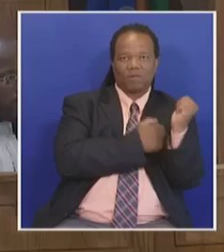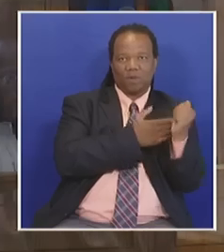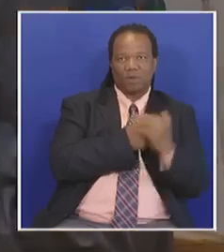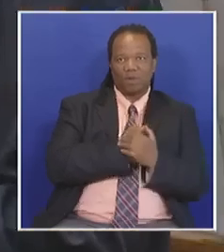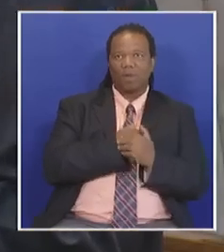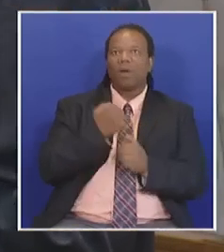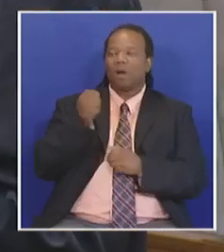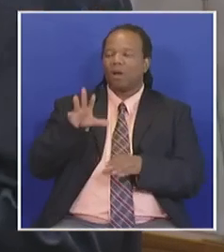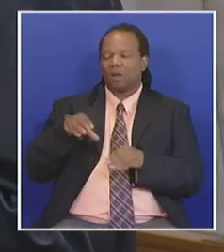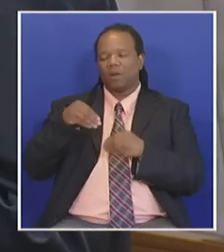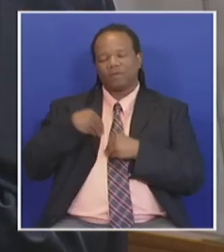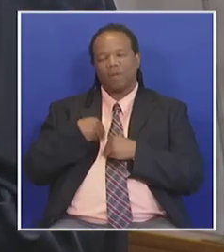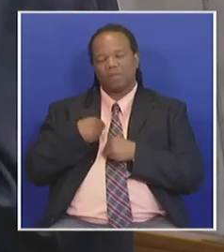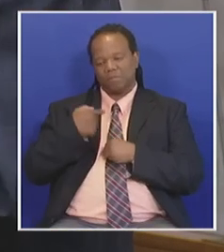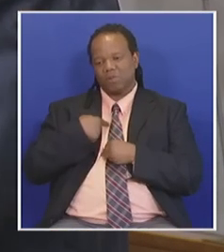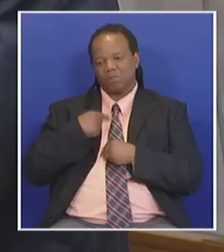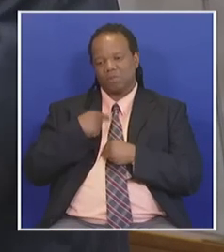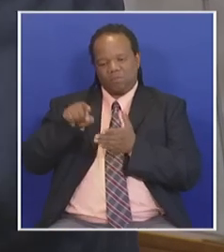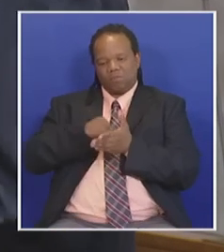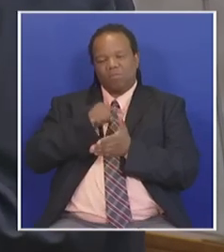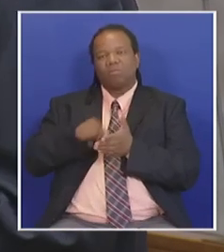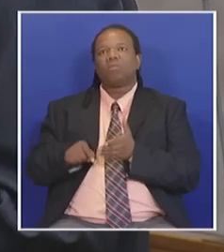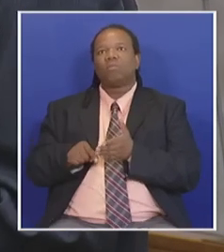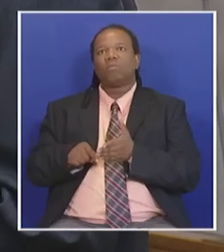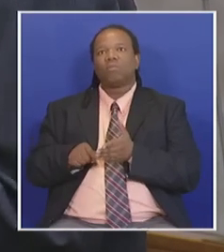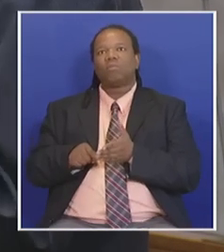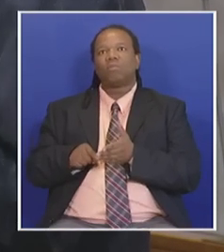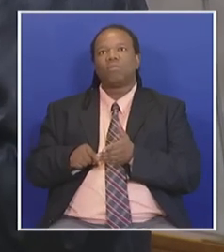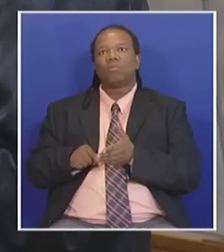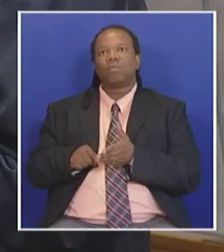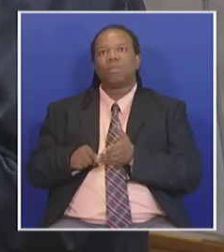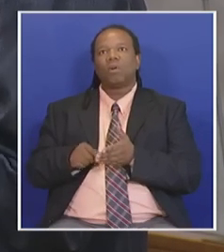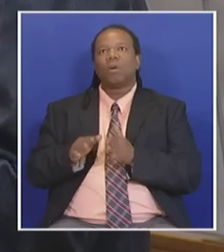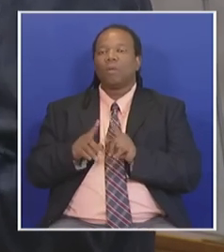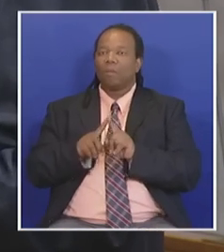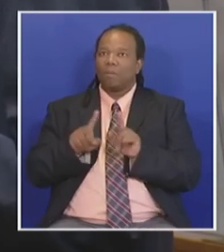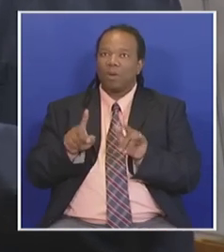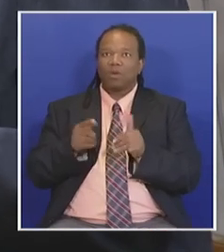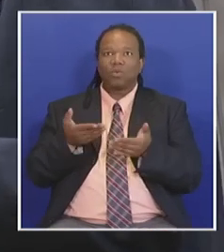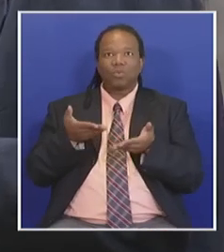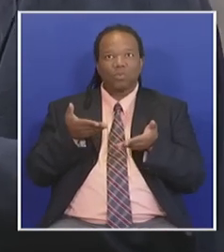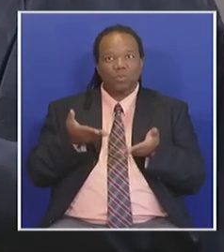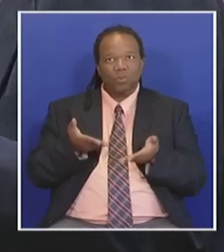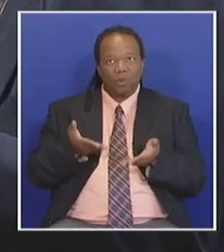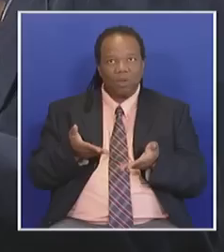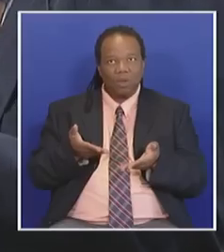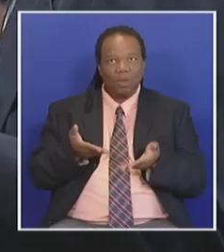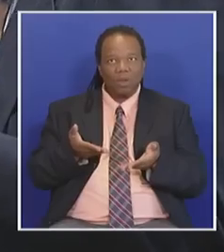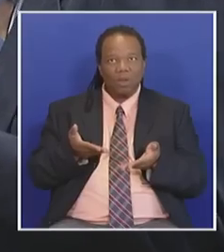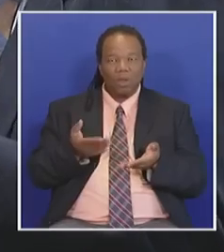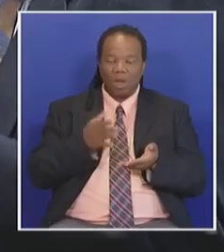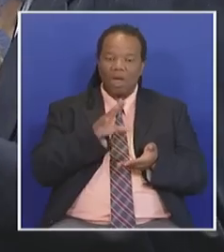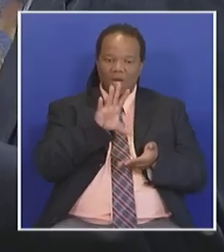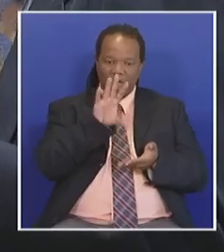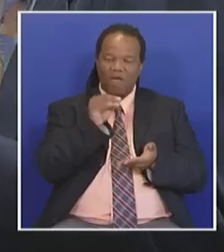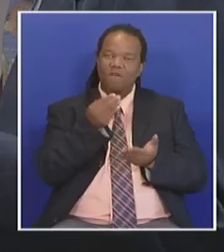but I clearly heard that you switched it around today, but I will deal with this one. Can